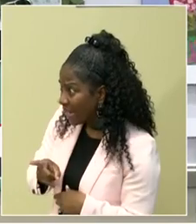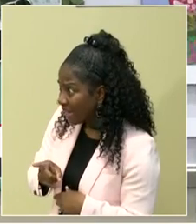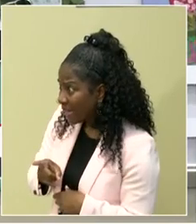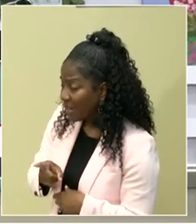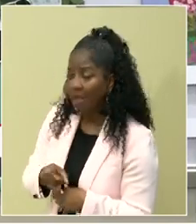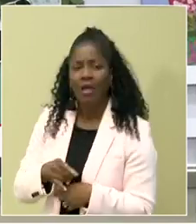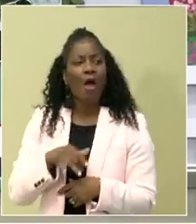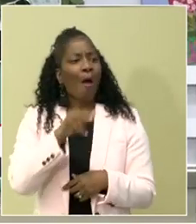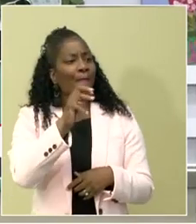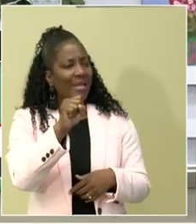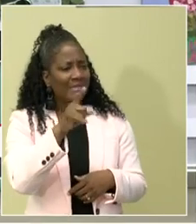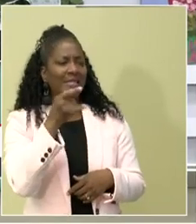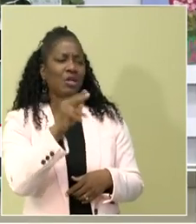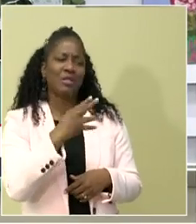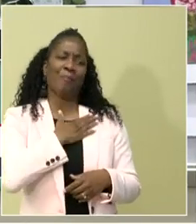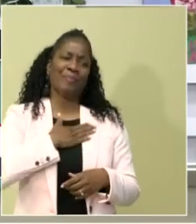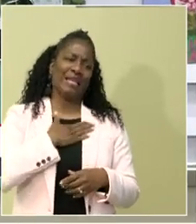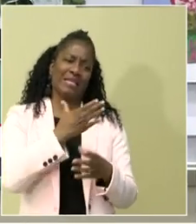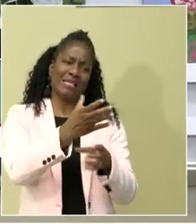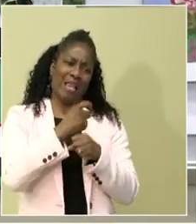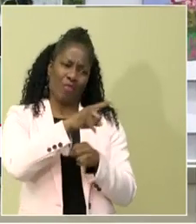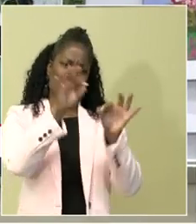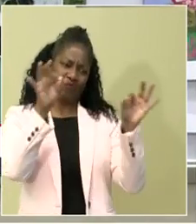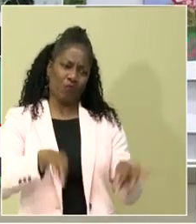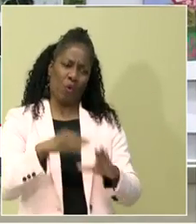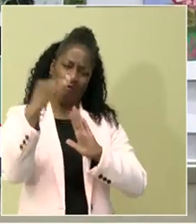those forms here and make sure?